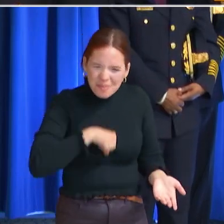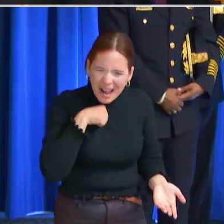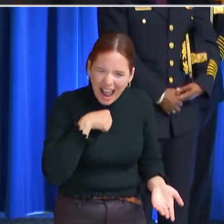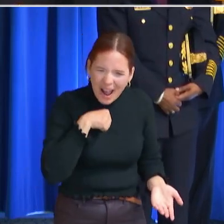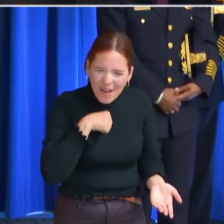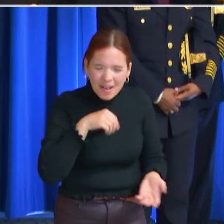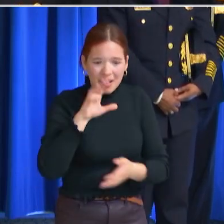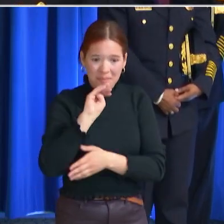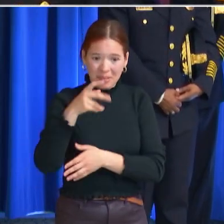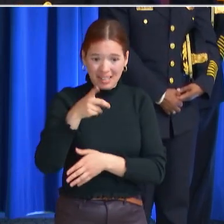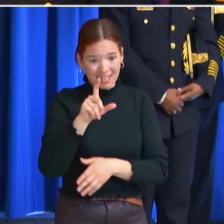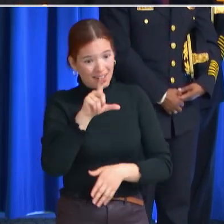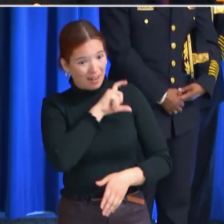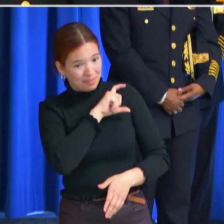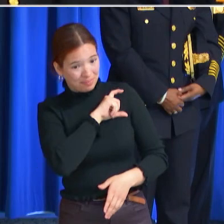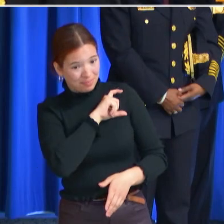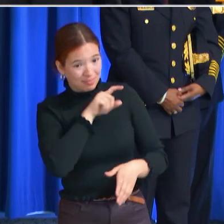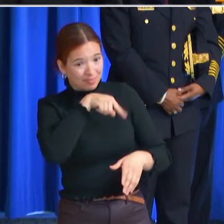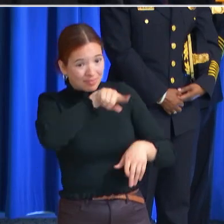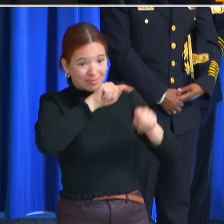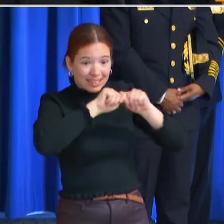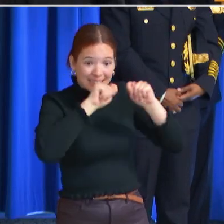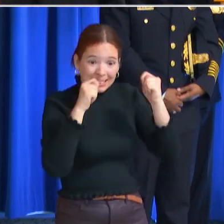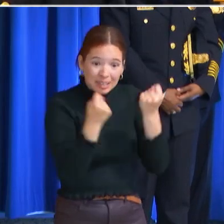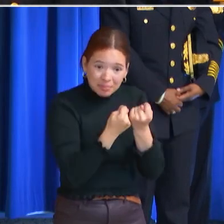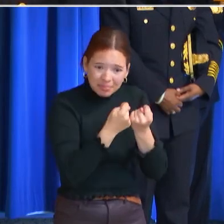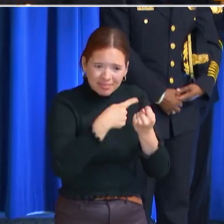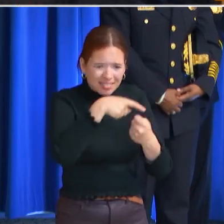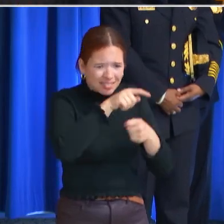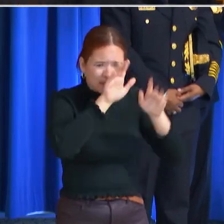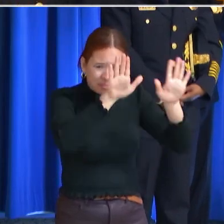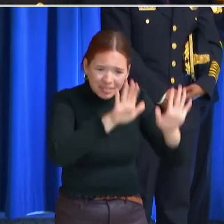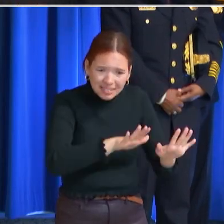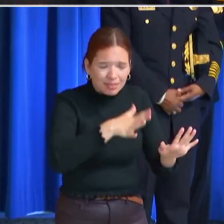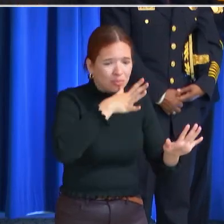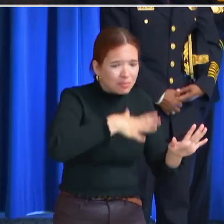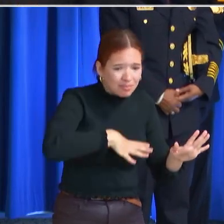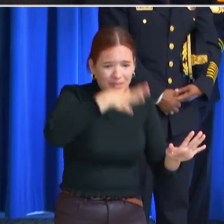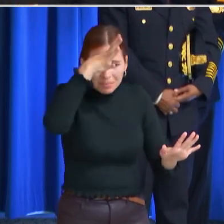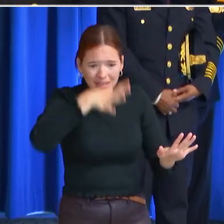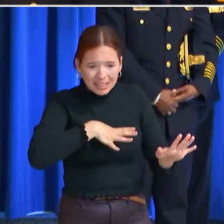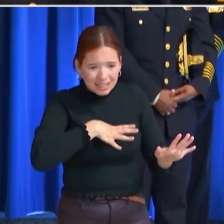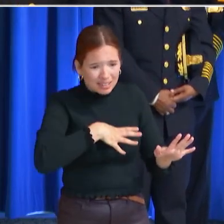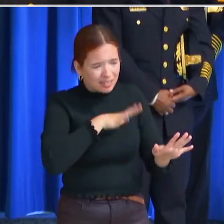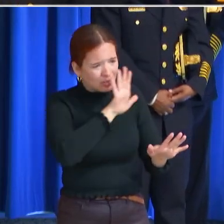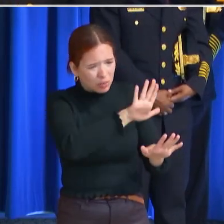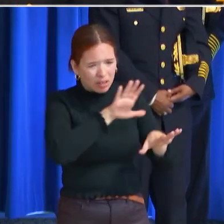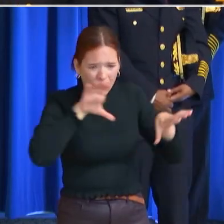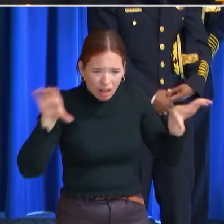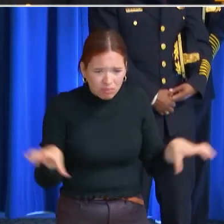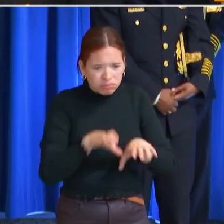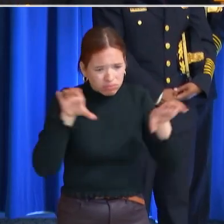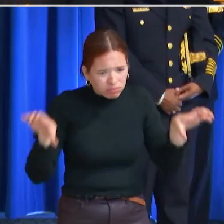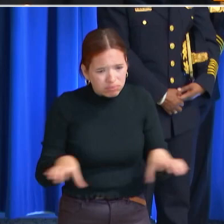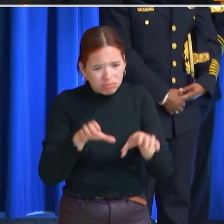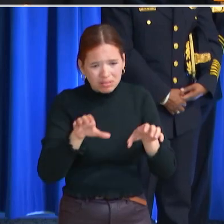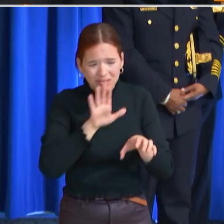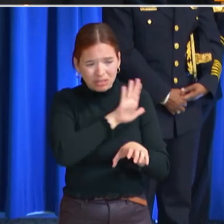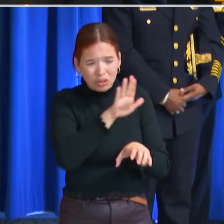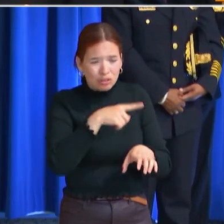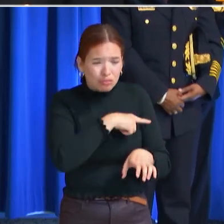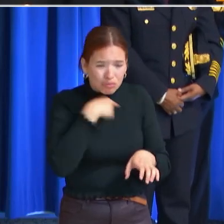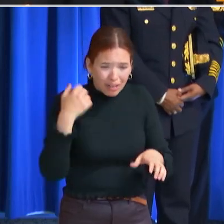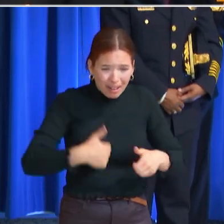team. It's a team of great men and women who come to work every day, putting their lives on the line with